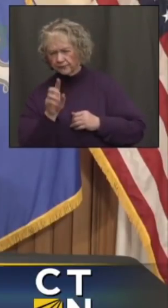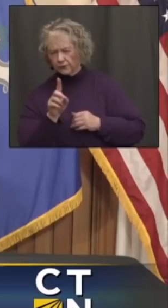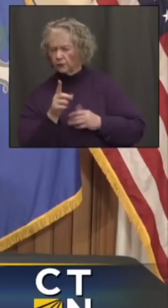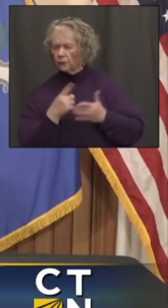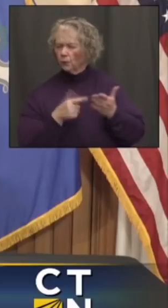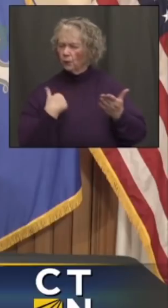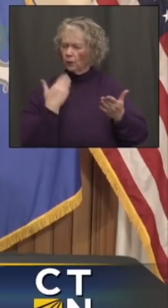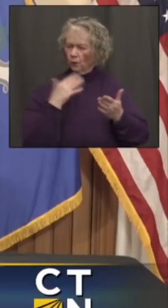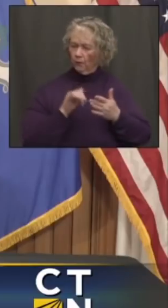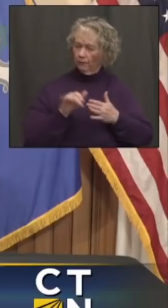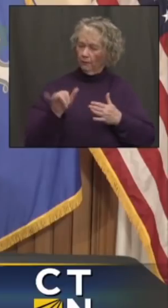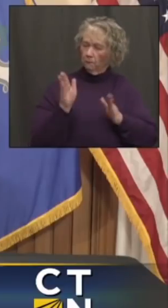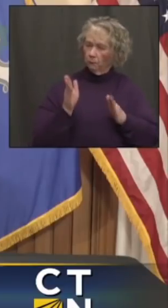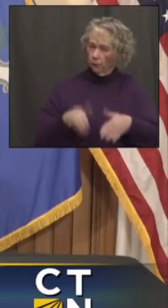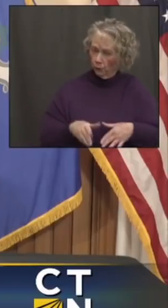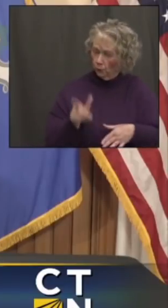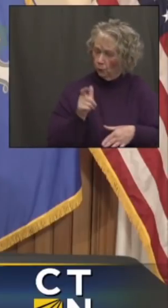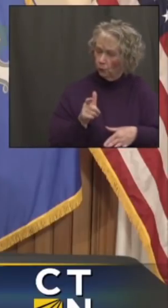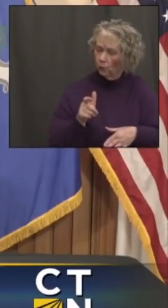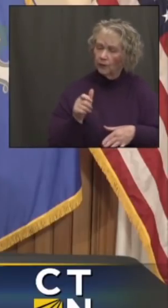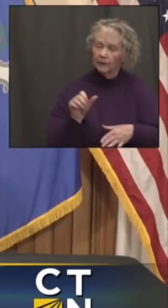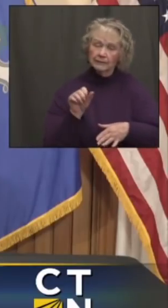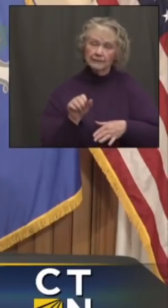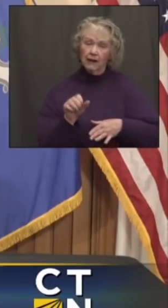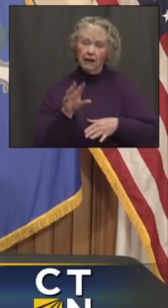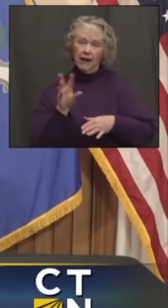weeks. Okay, thank you very much.